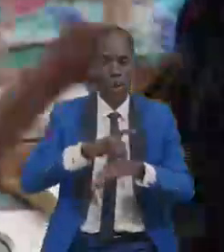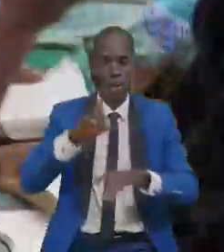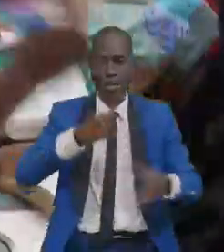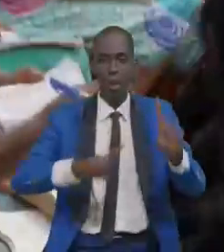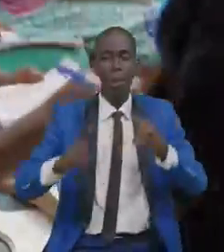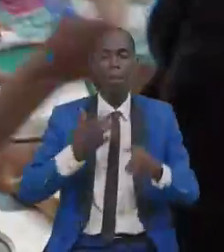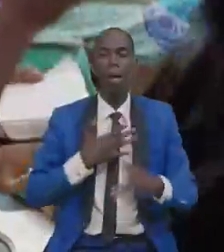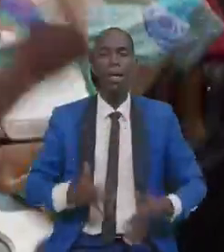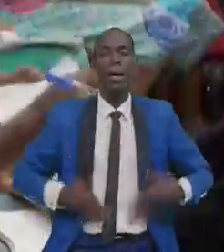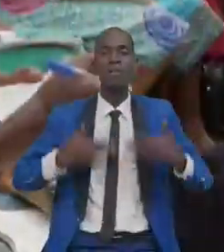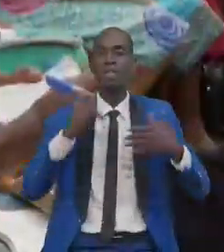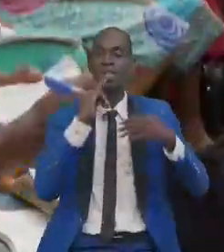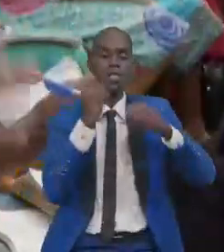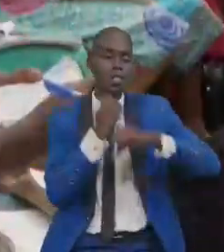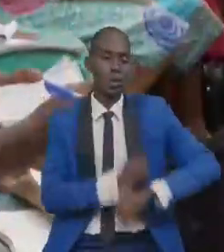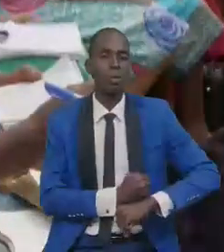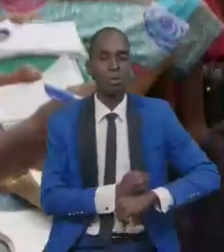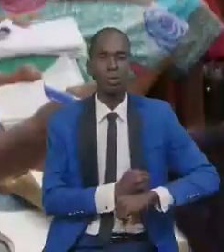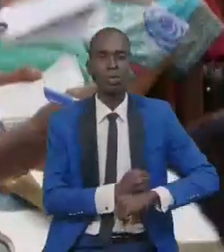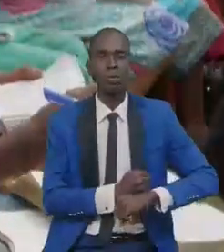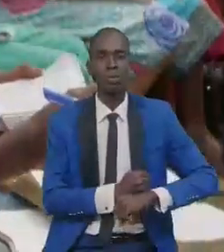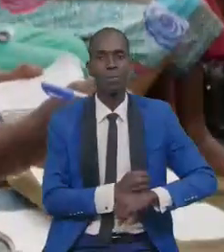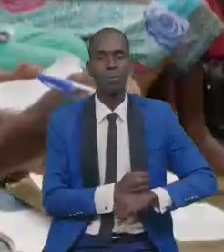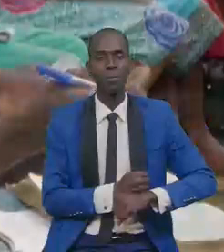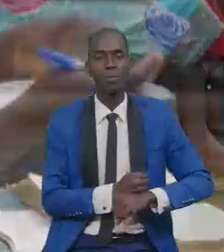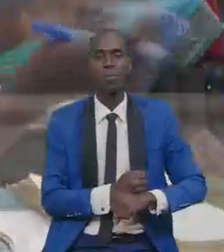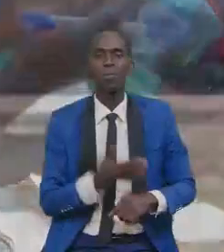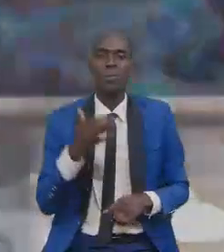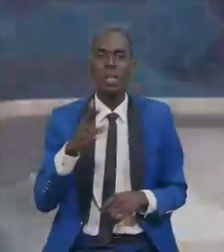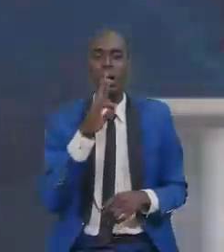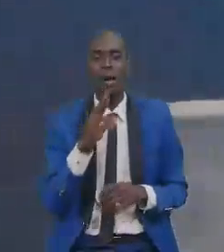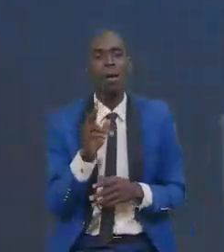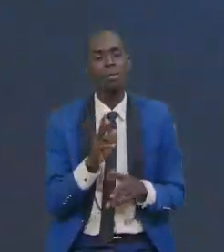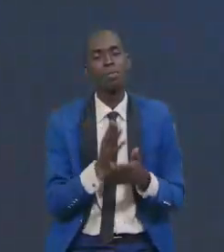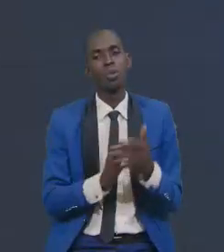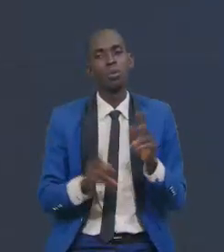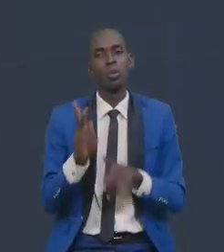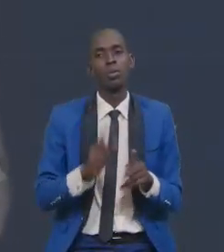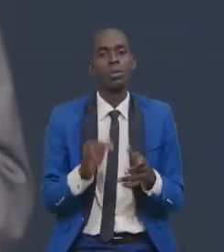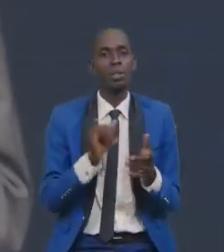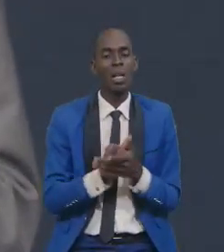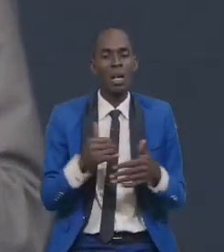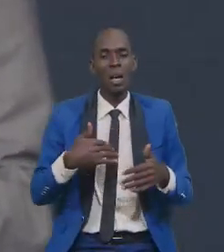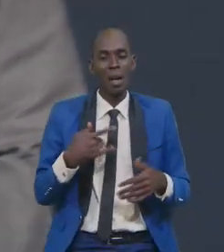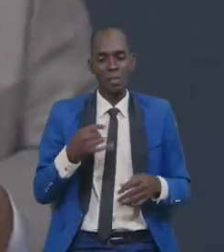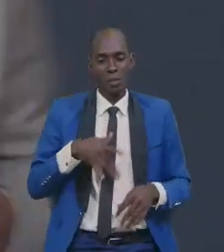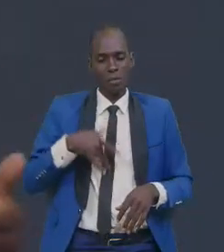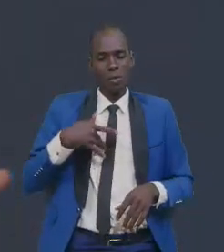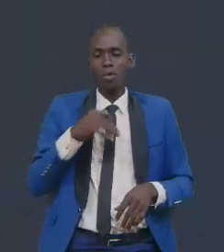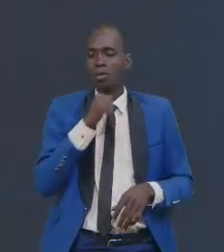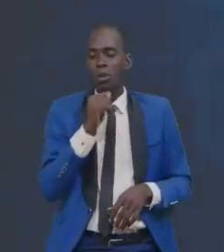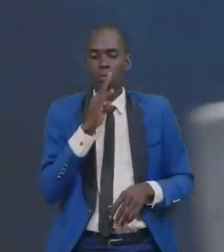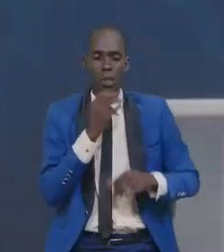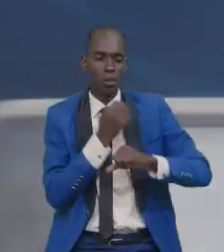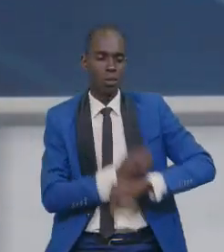secured. You know, there are people that, you know, carry insecurity on their mind. There are people